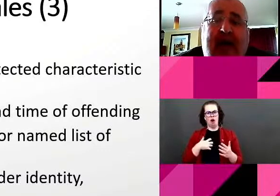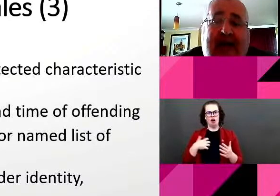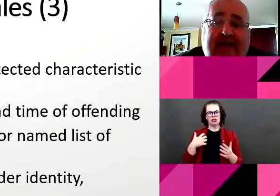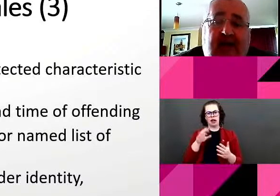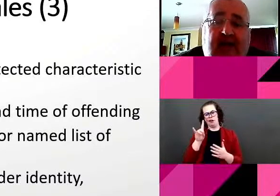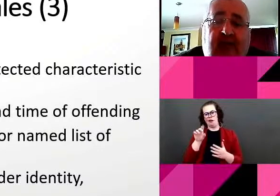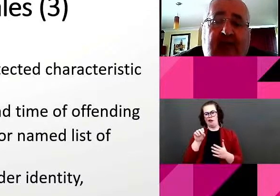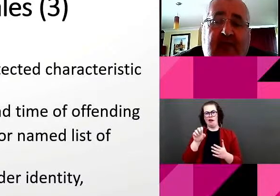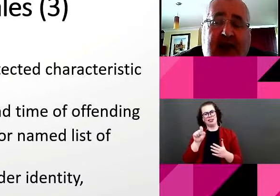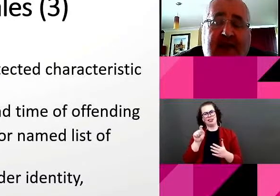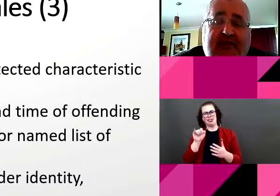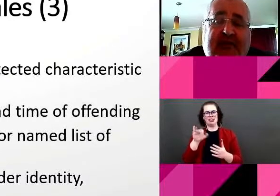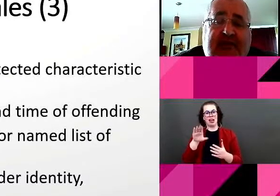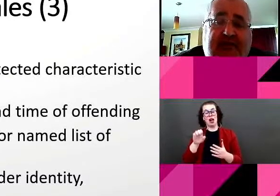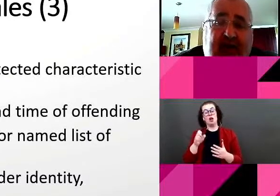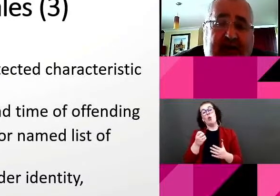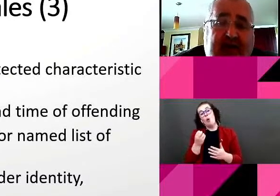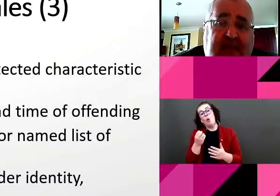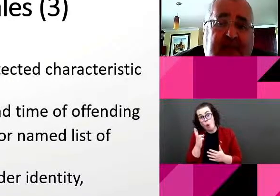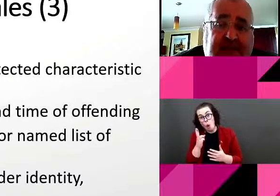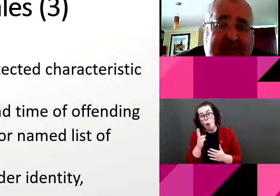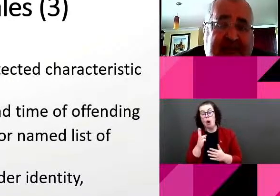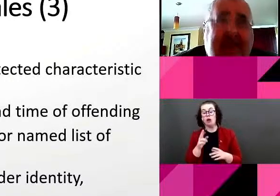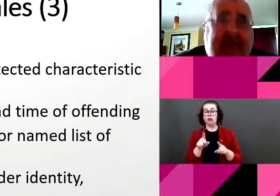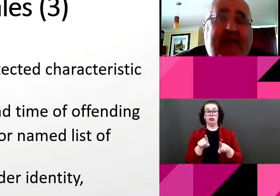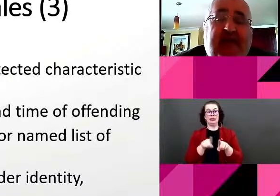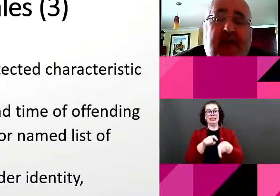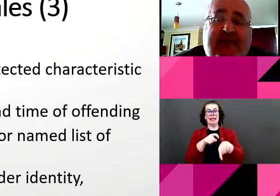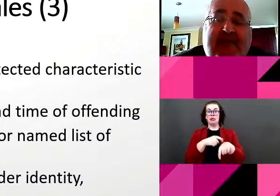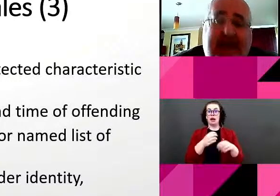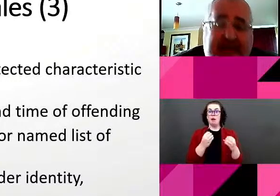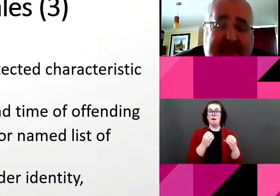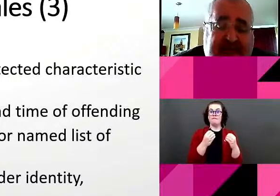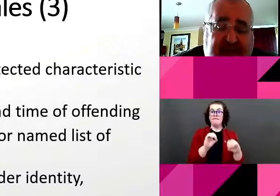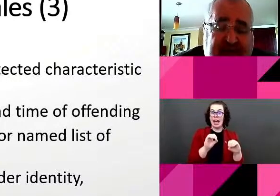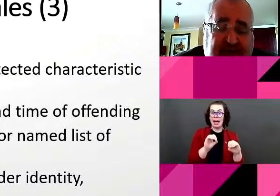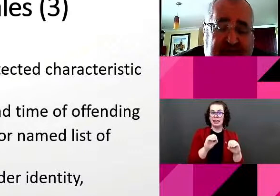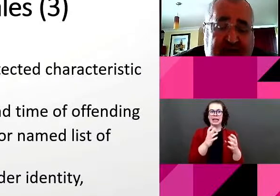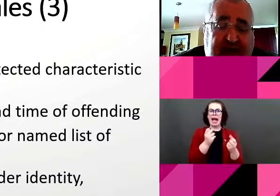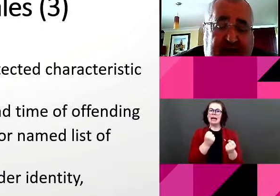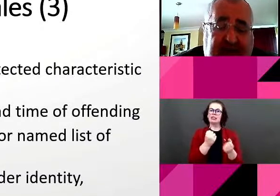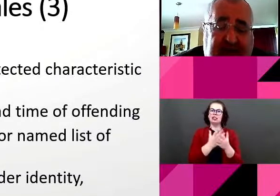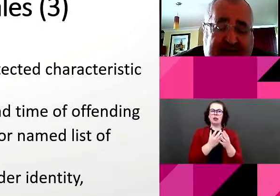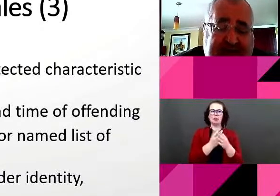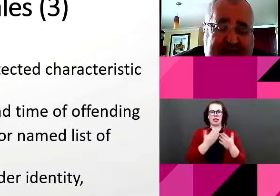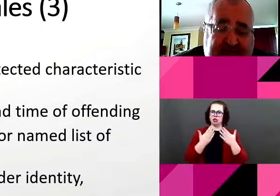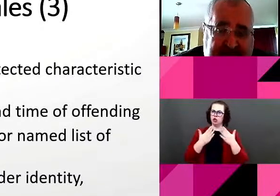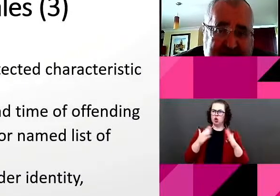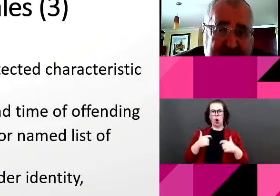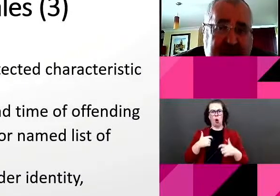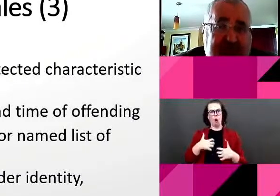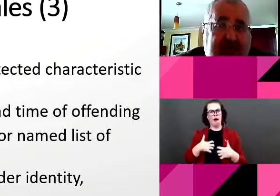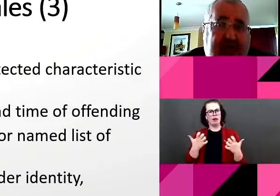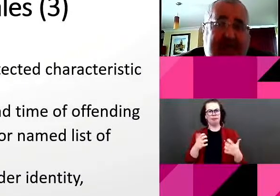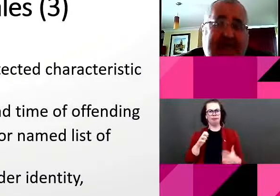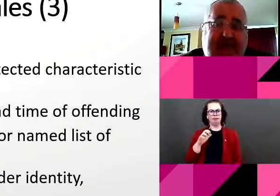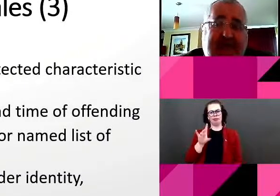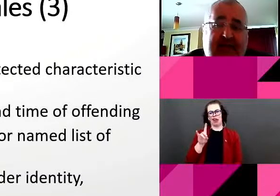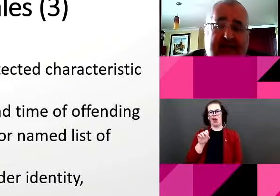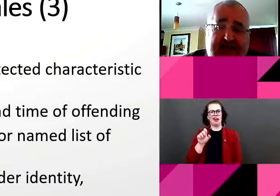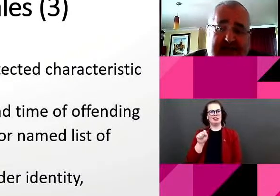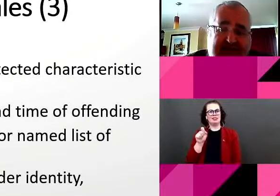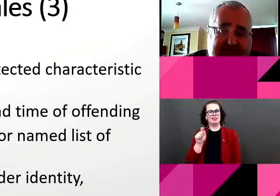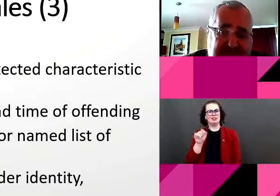or at or around the time of offending, there was a demonstration of hostility. So